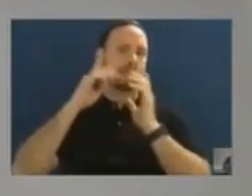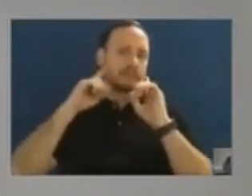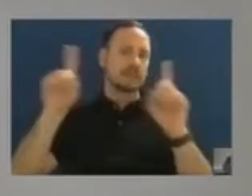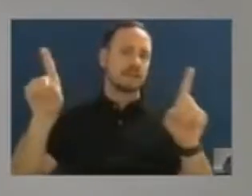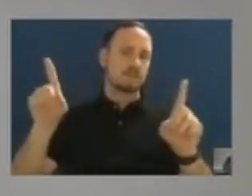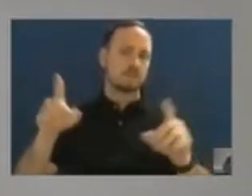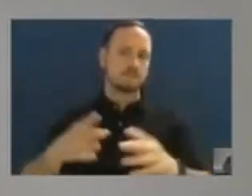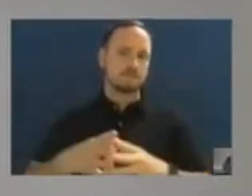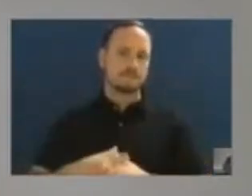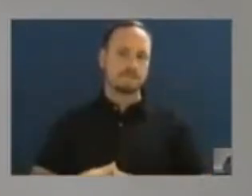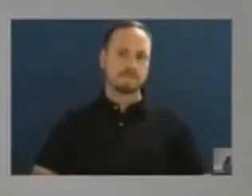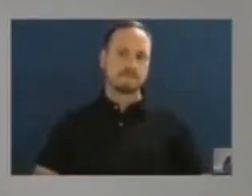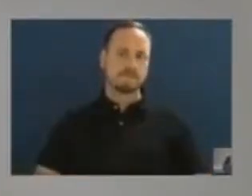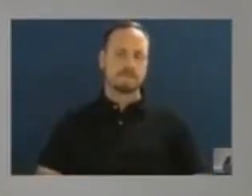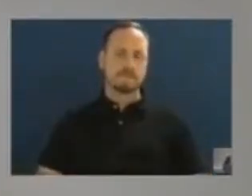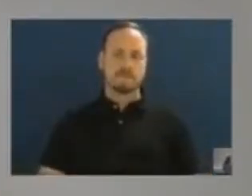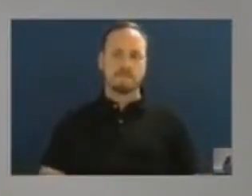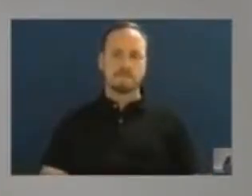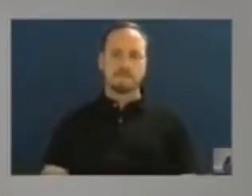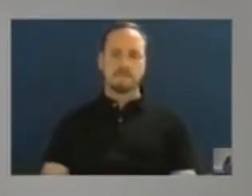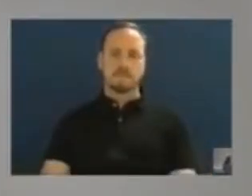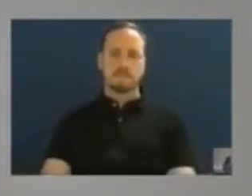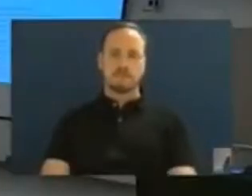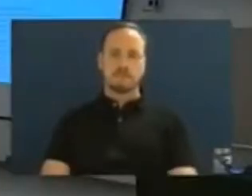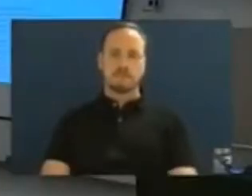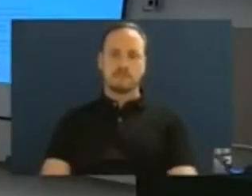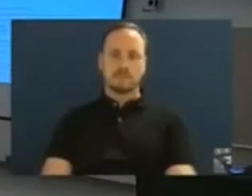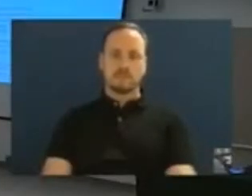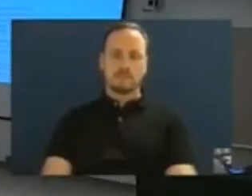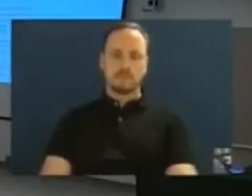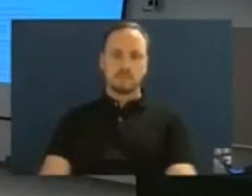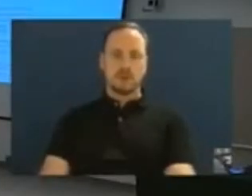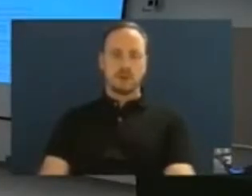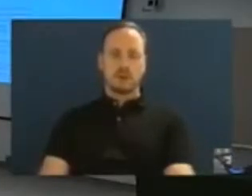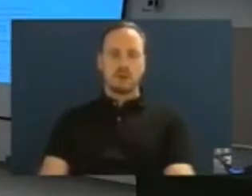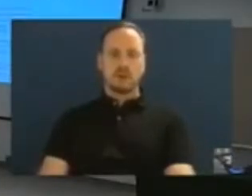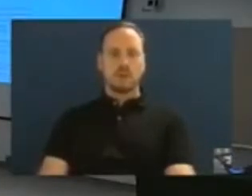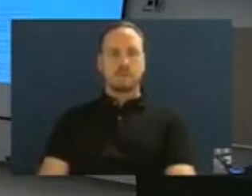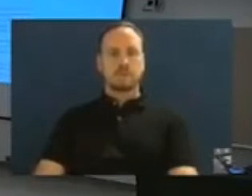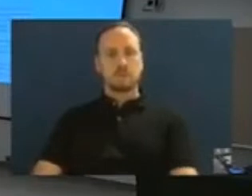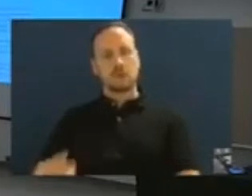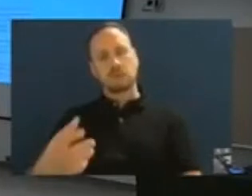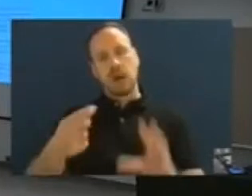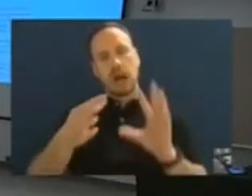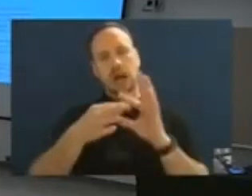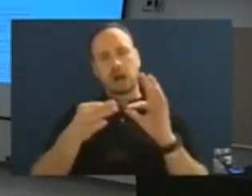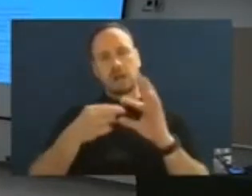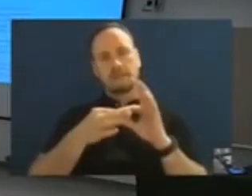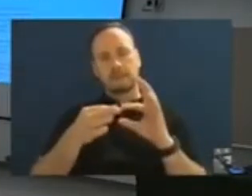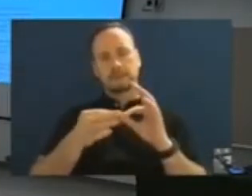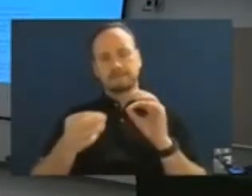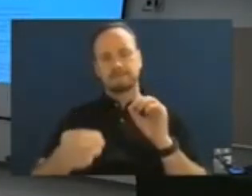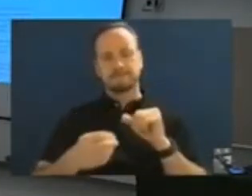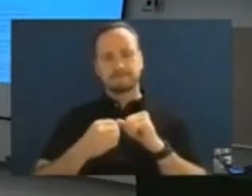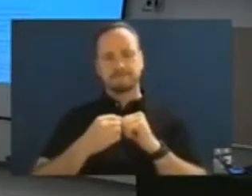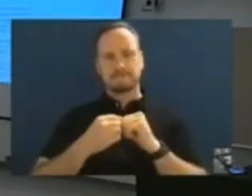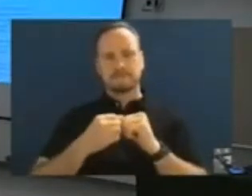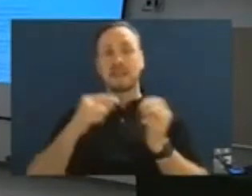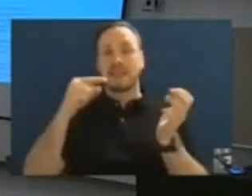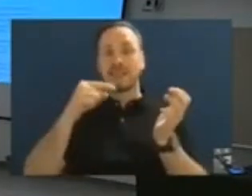no questions. I just have one comment. I think to follow up on what Ms. Shipp said, that this is the